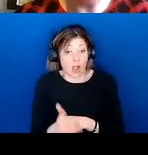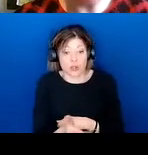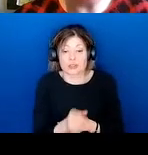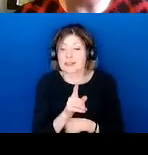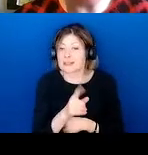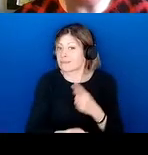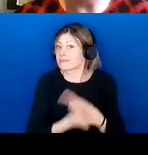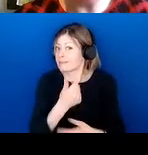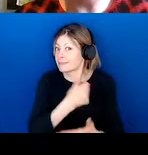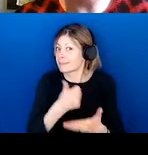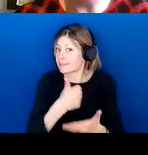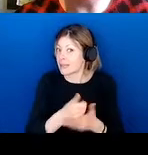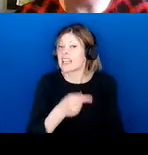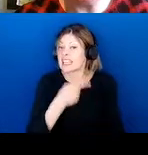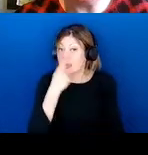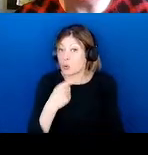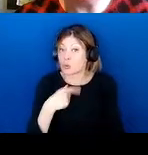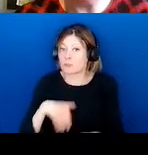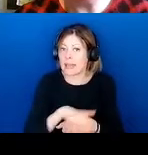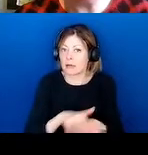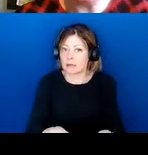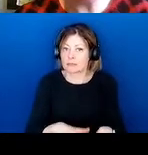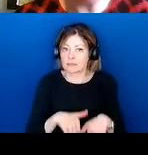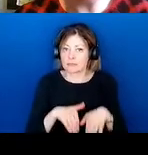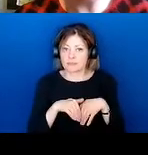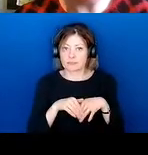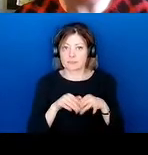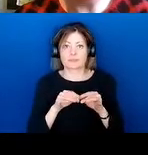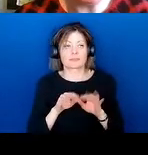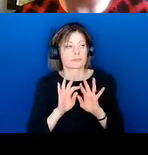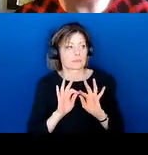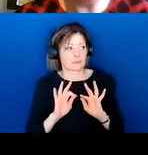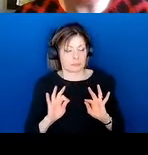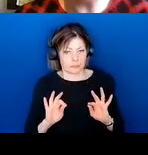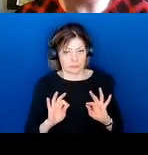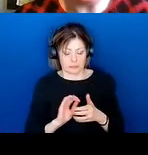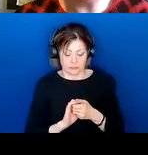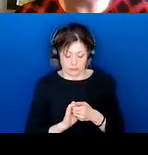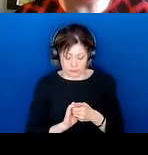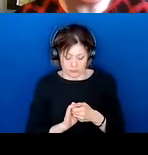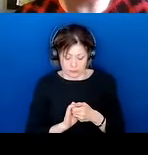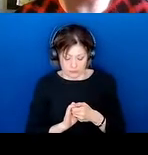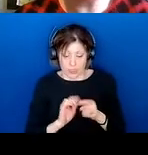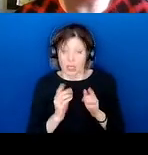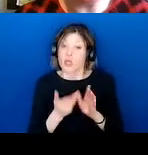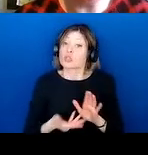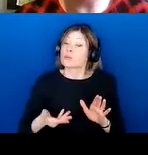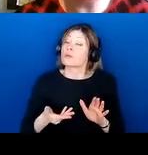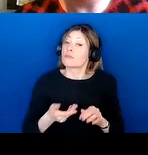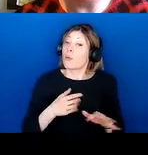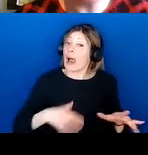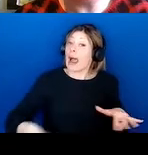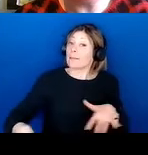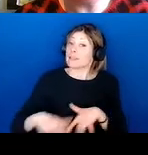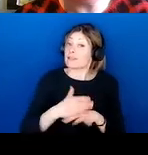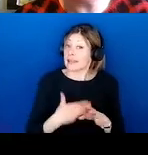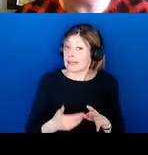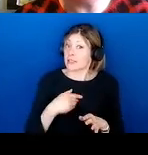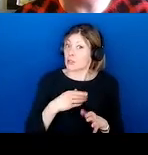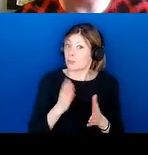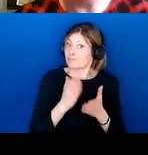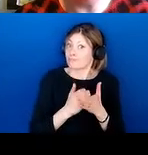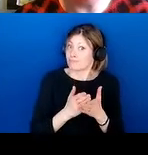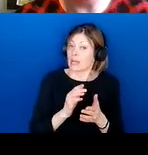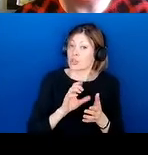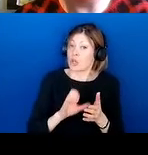contemplative retreat from the world. To add atmosphere, Hamilton hired a man to act as a hermit for 7